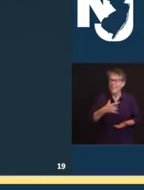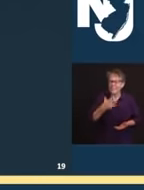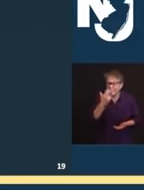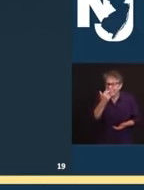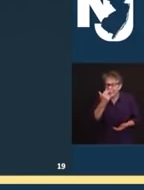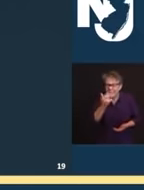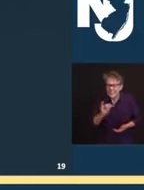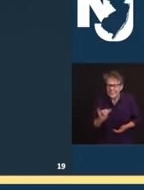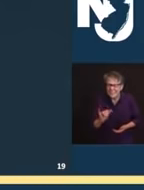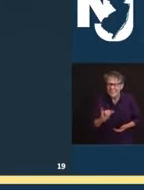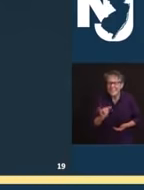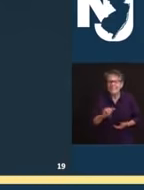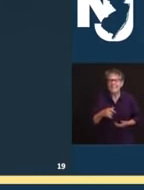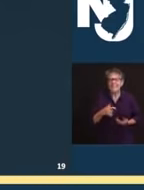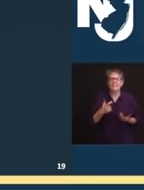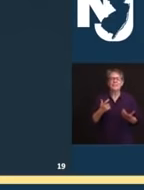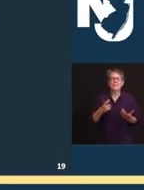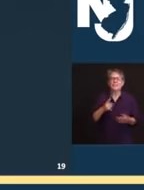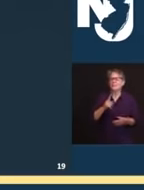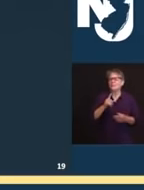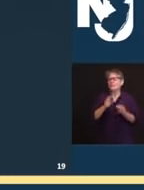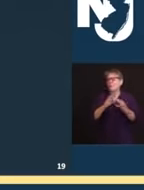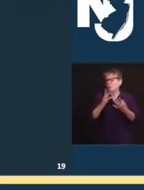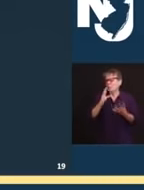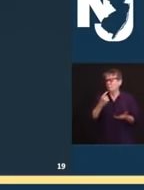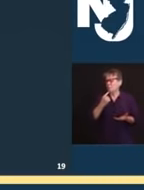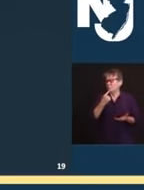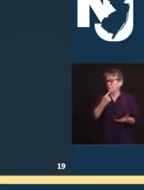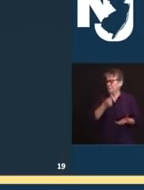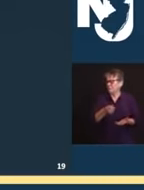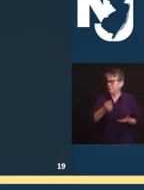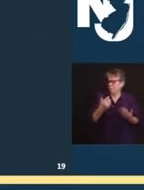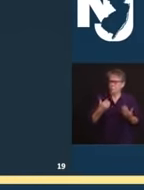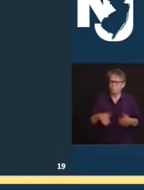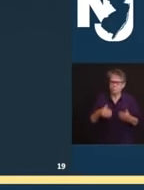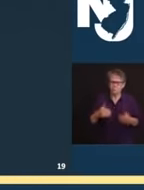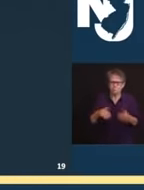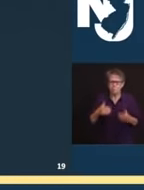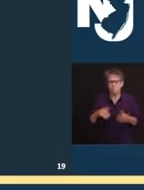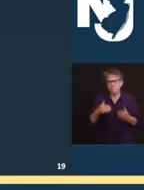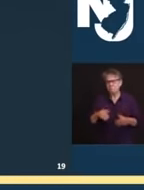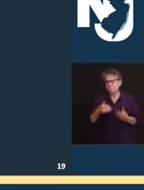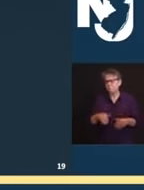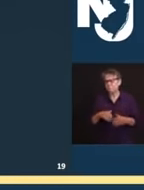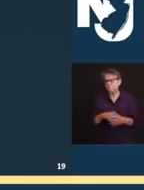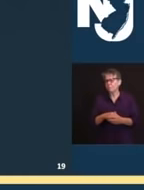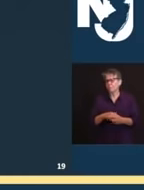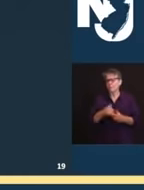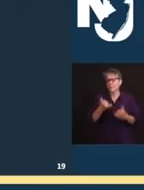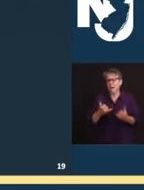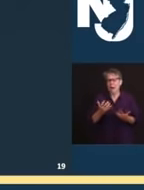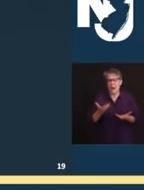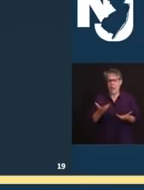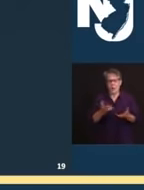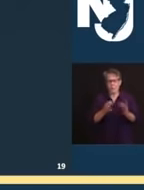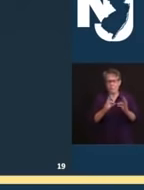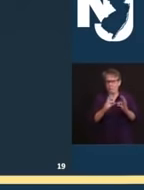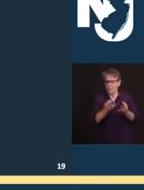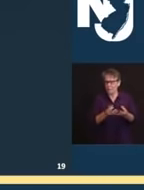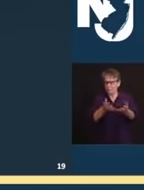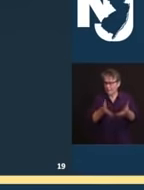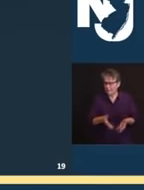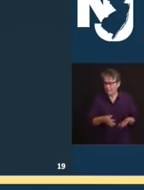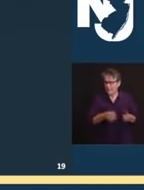knew best, and his love for them was what powered him through his days. He is survived by his wife, Rupa. She was also